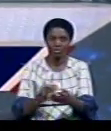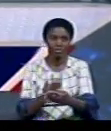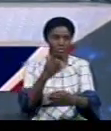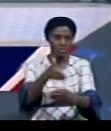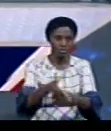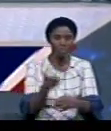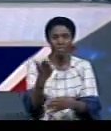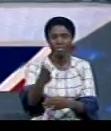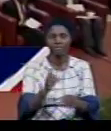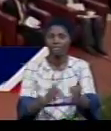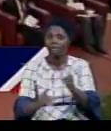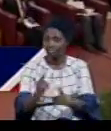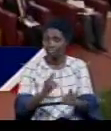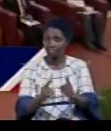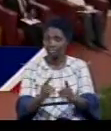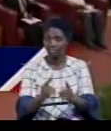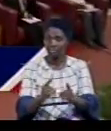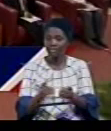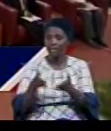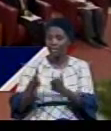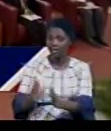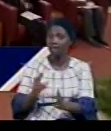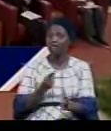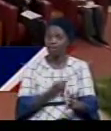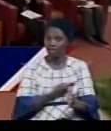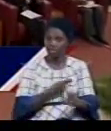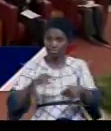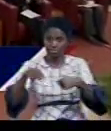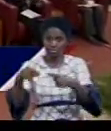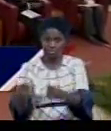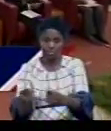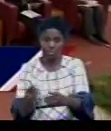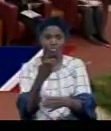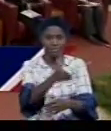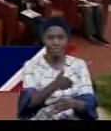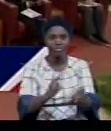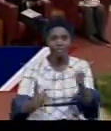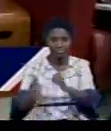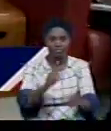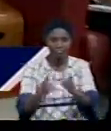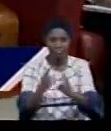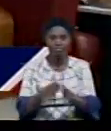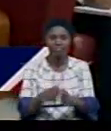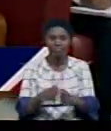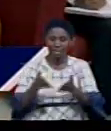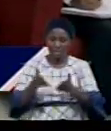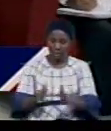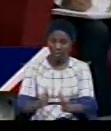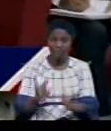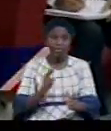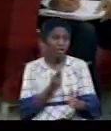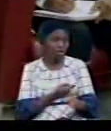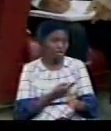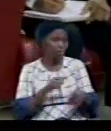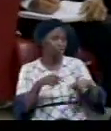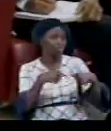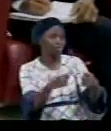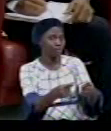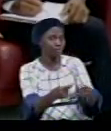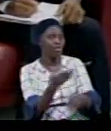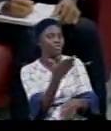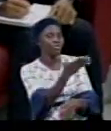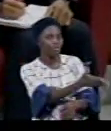let us go over. Say it aloud. Let us go